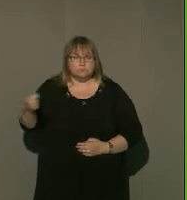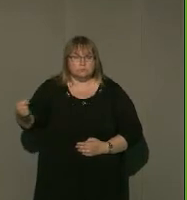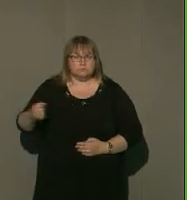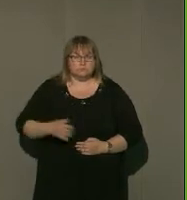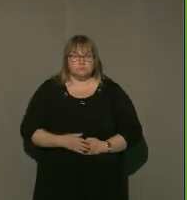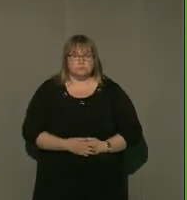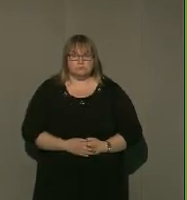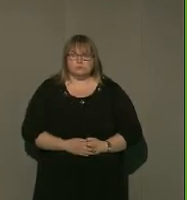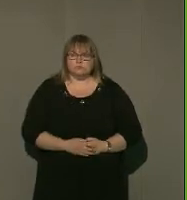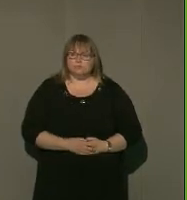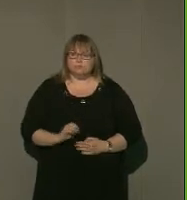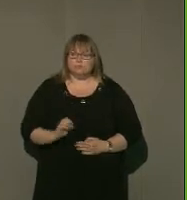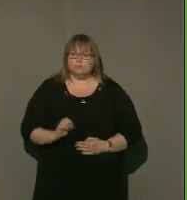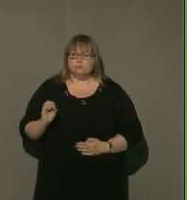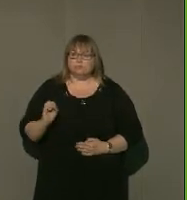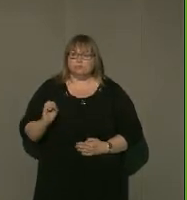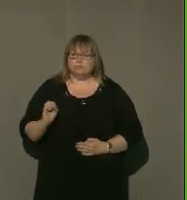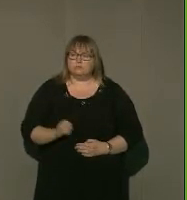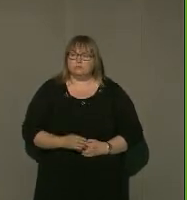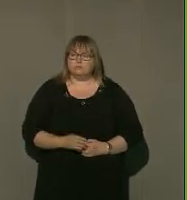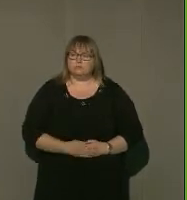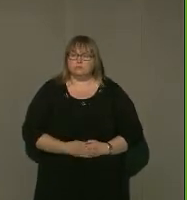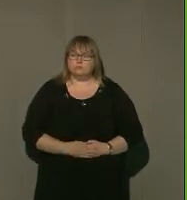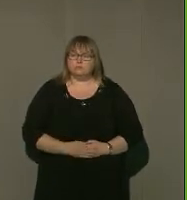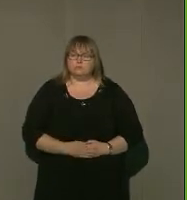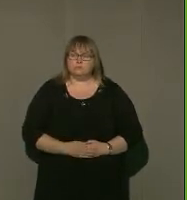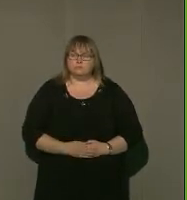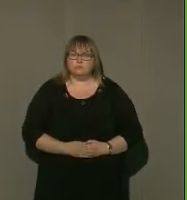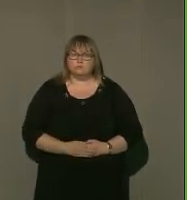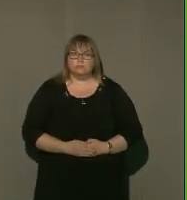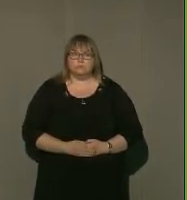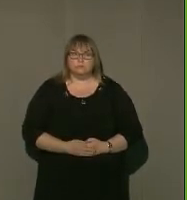I don't think there's a microphone up there.